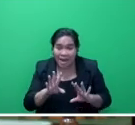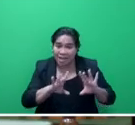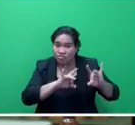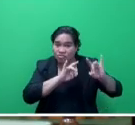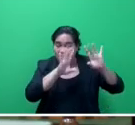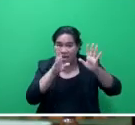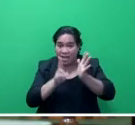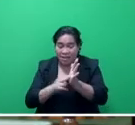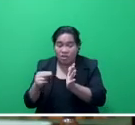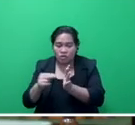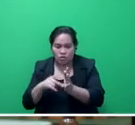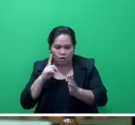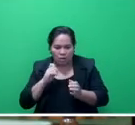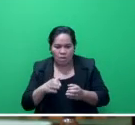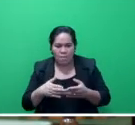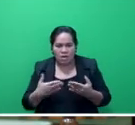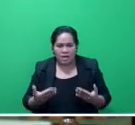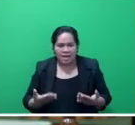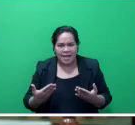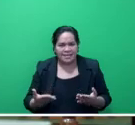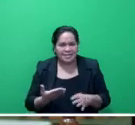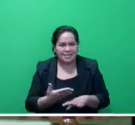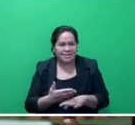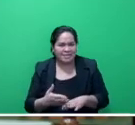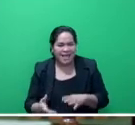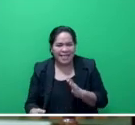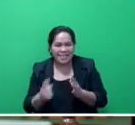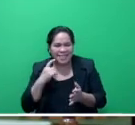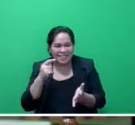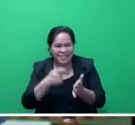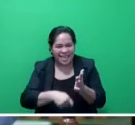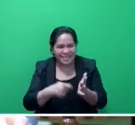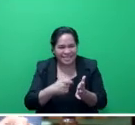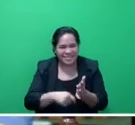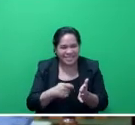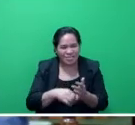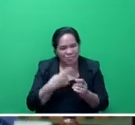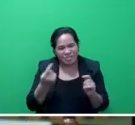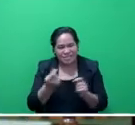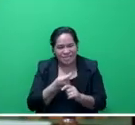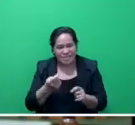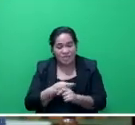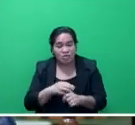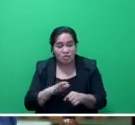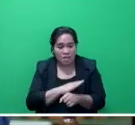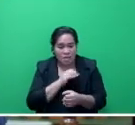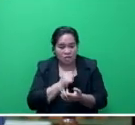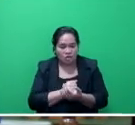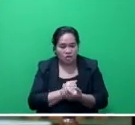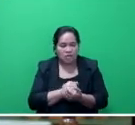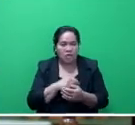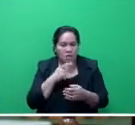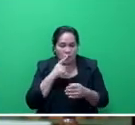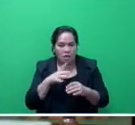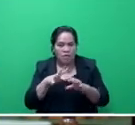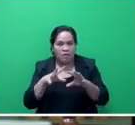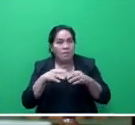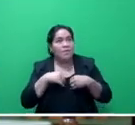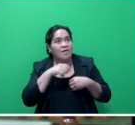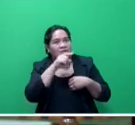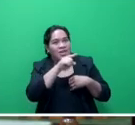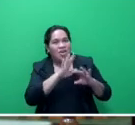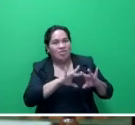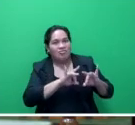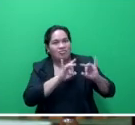to modernize our tax treaty articles. Generally, we are seeking provisions that ensure our tax incentives are reciprocated in Australia and New Zealand, so they